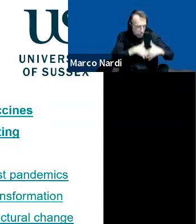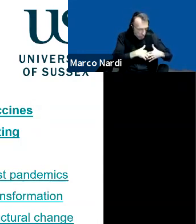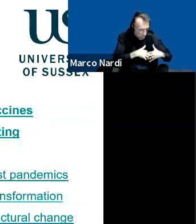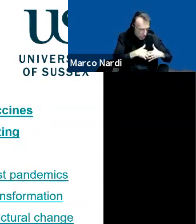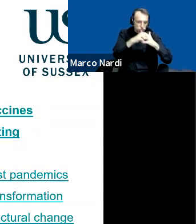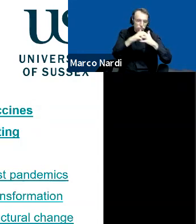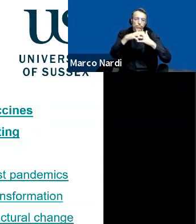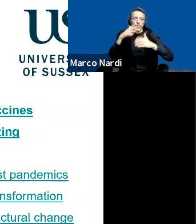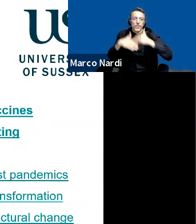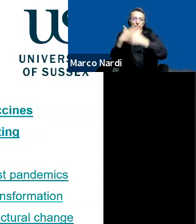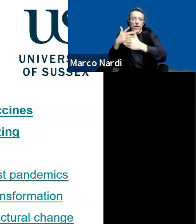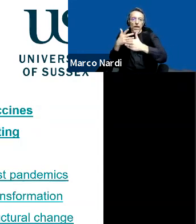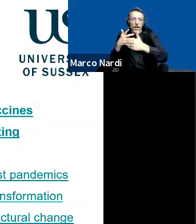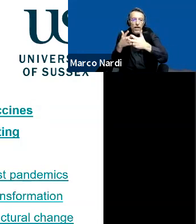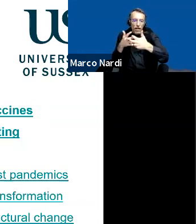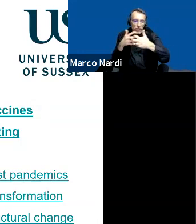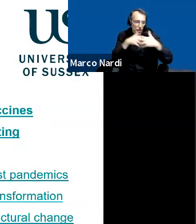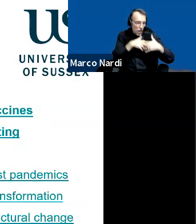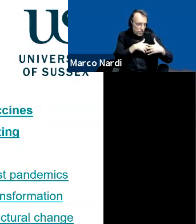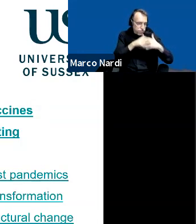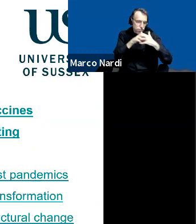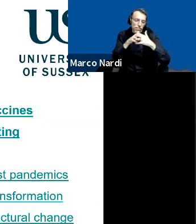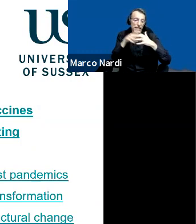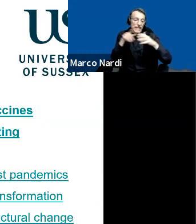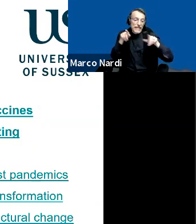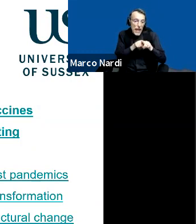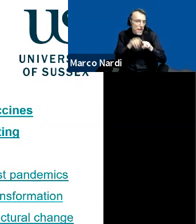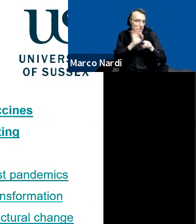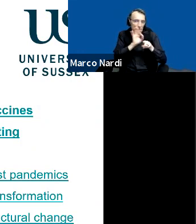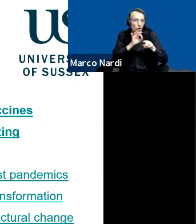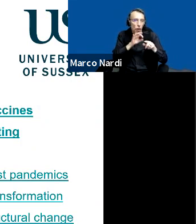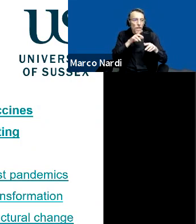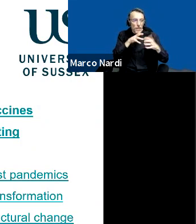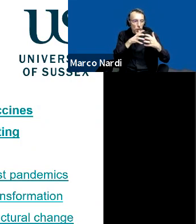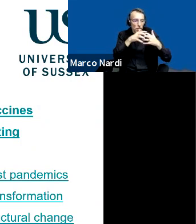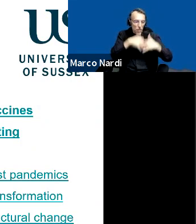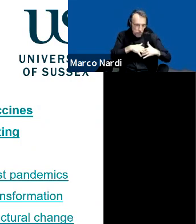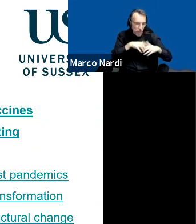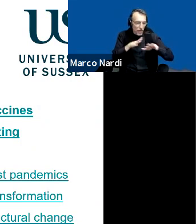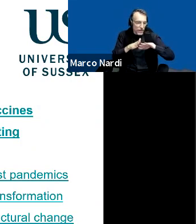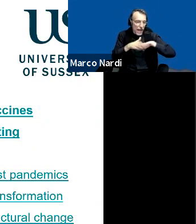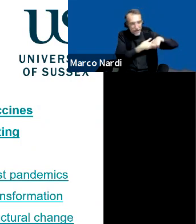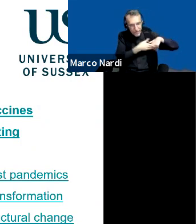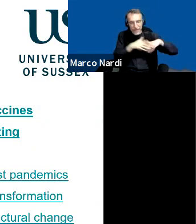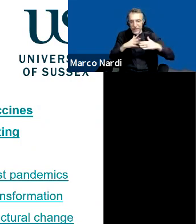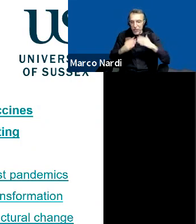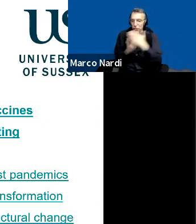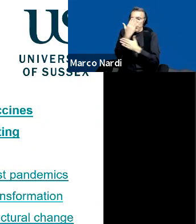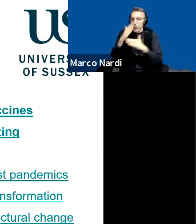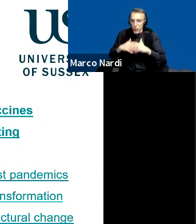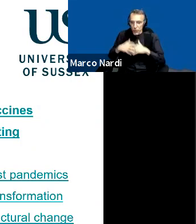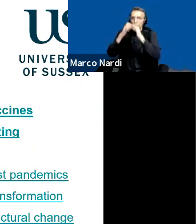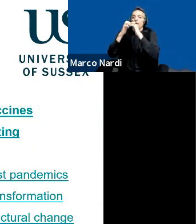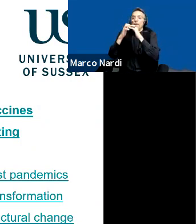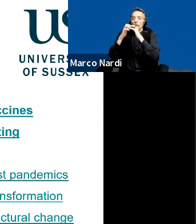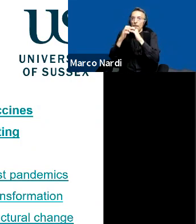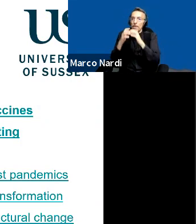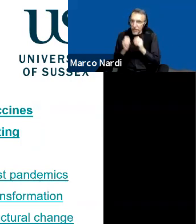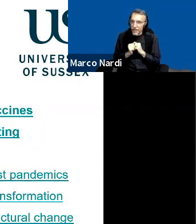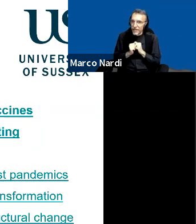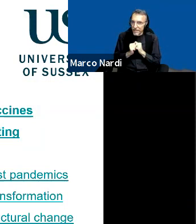ahead, not back, and building ahead differently as well as better. And then finally, a final thing that may be of interest to colleagues